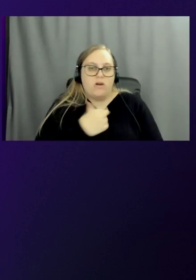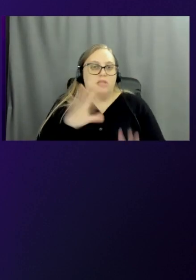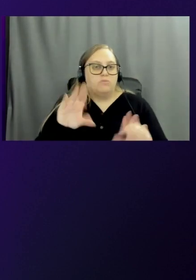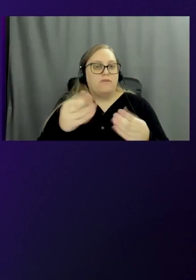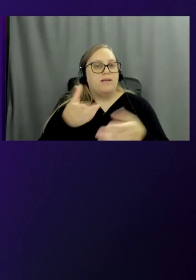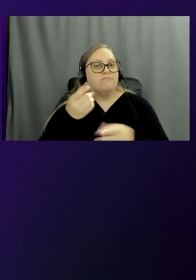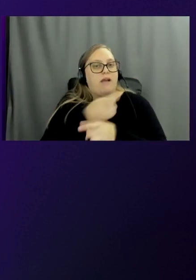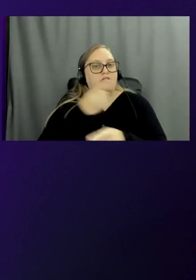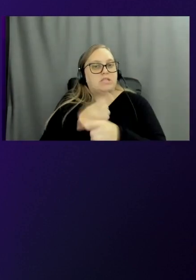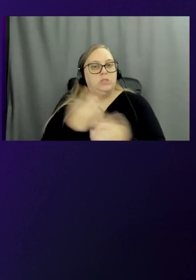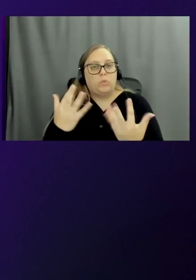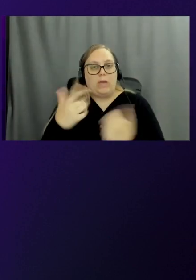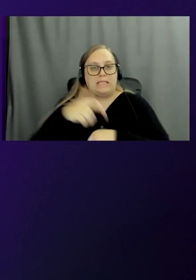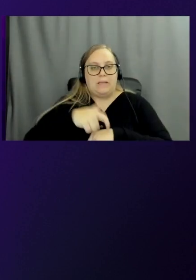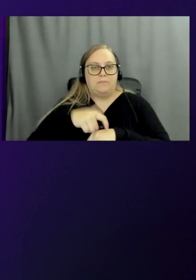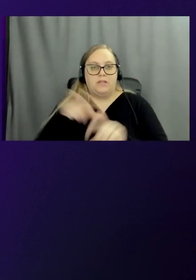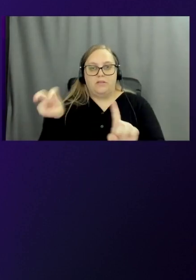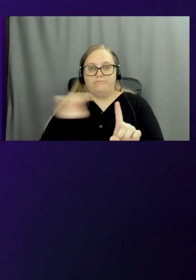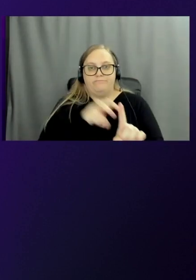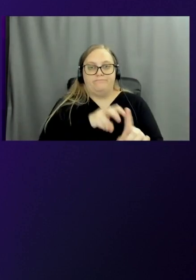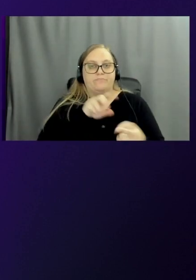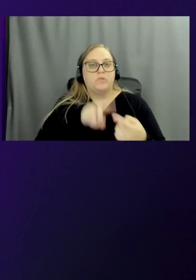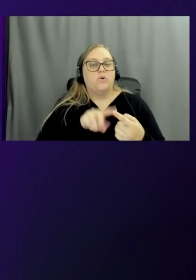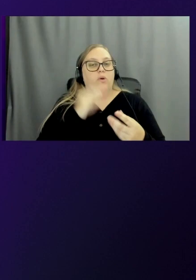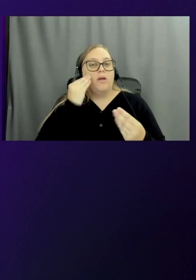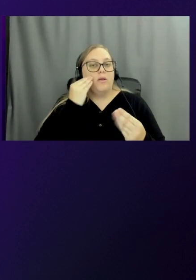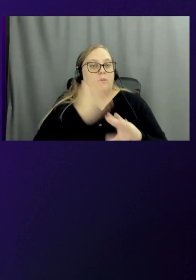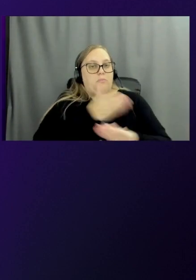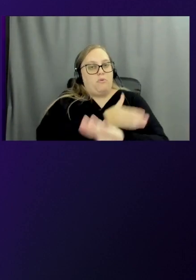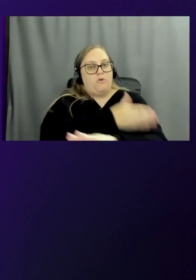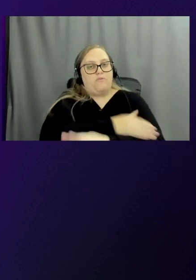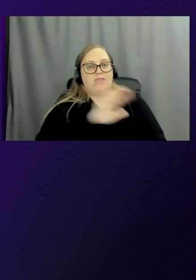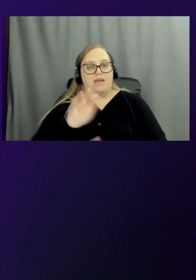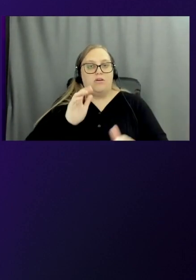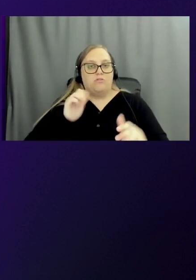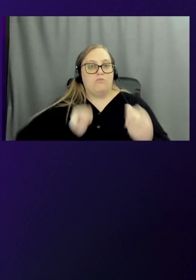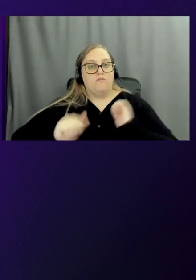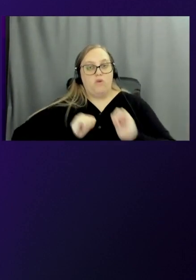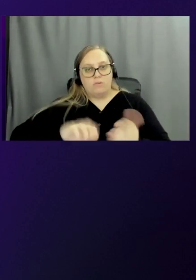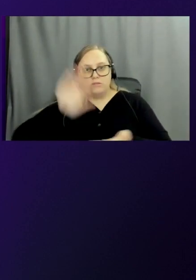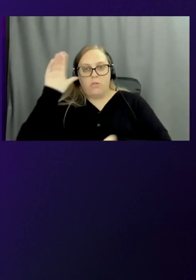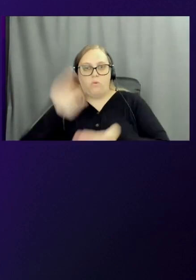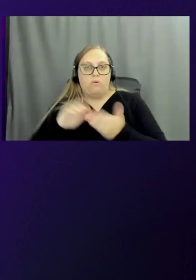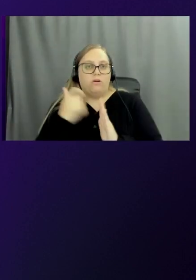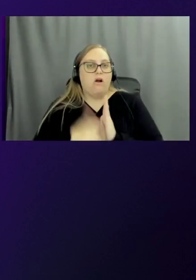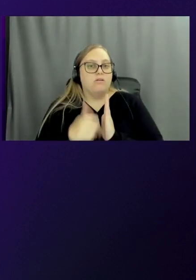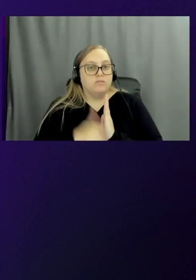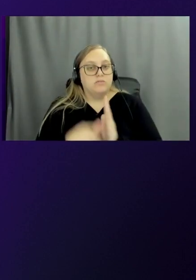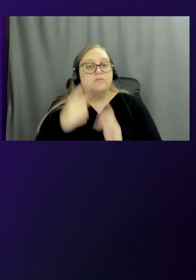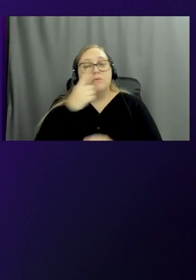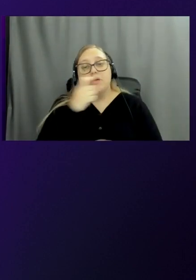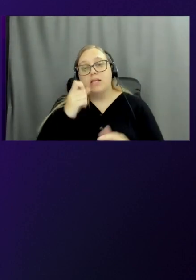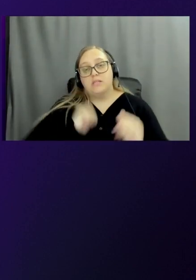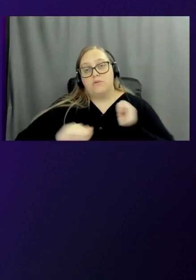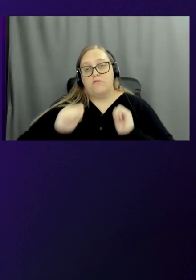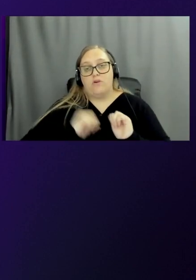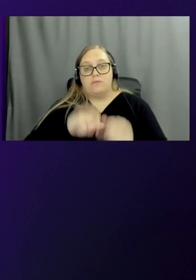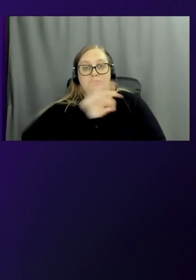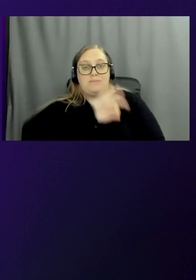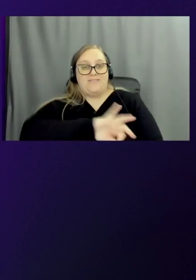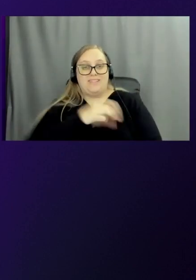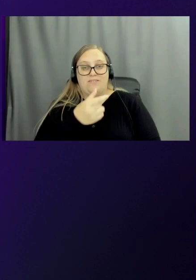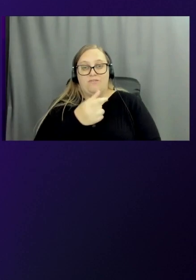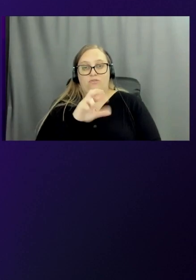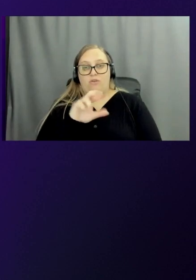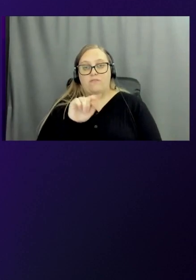those over to Graviton to improve their overall query performance as well as lower costs. And because of the performance benefits of Graviton, they were